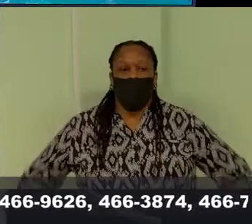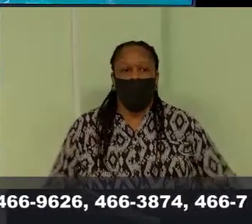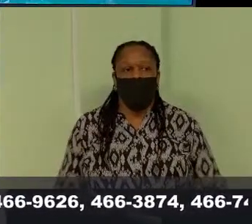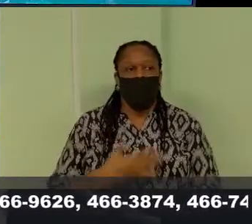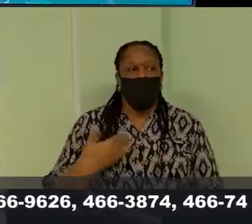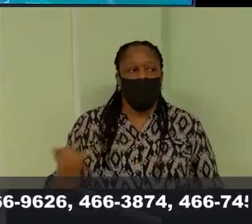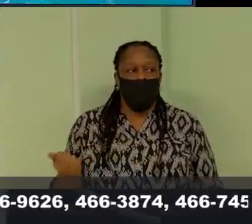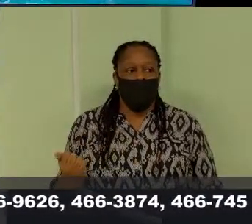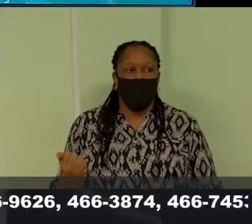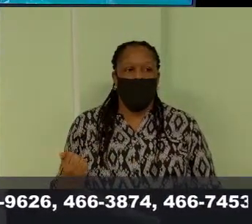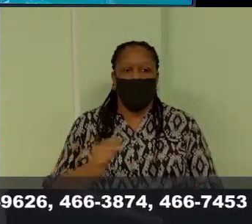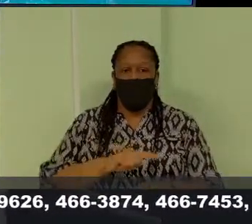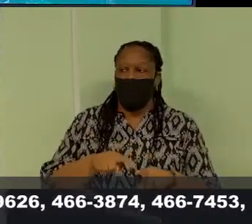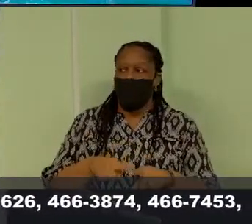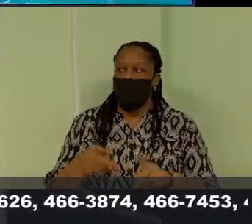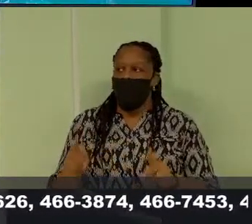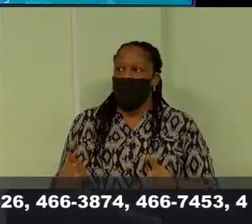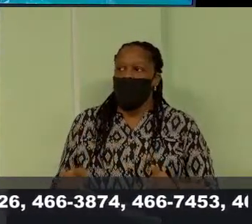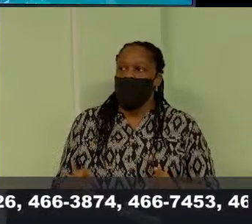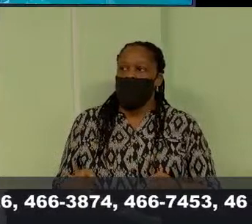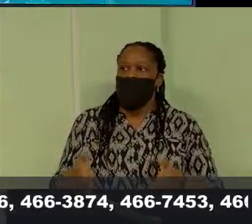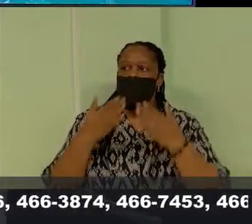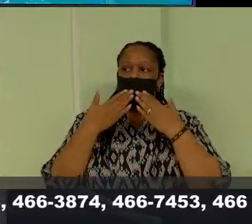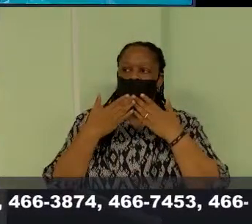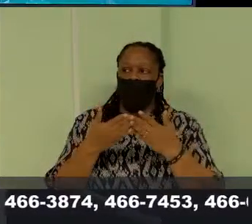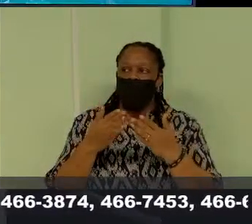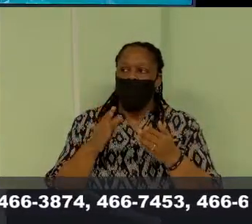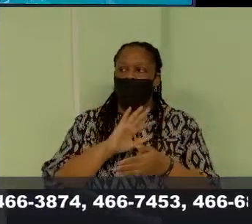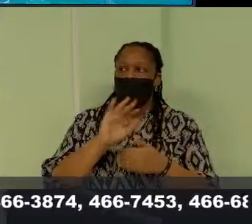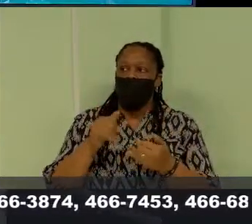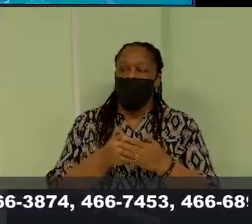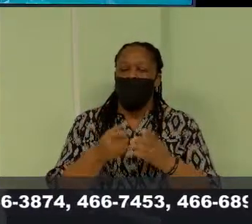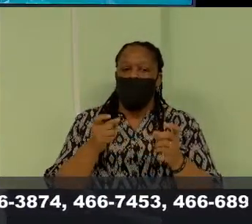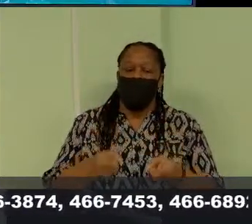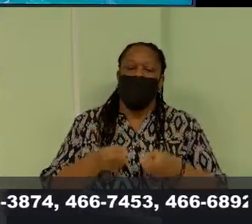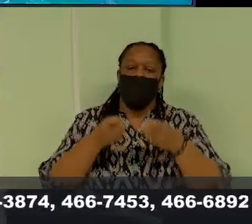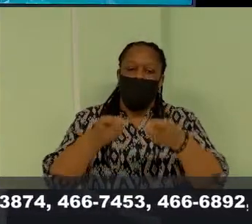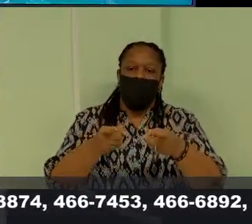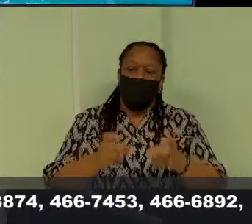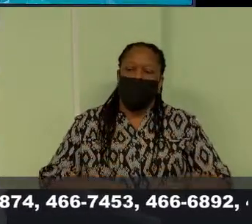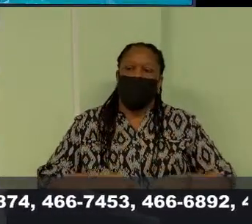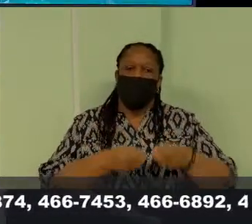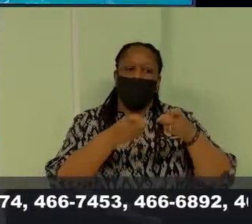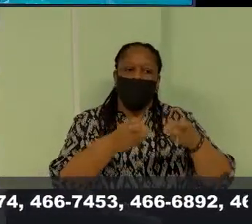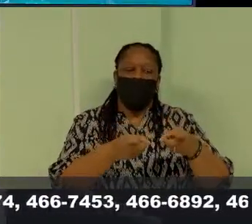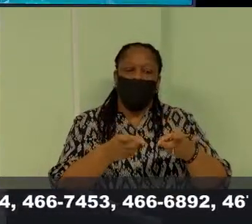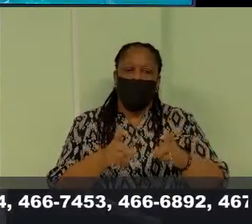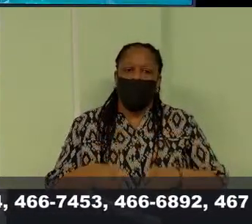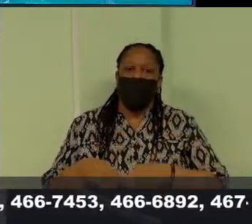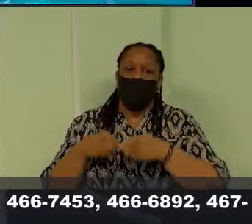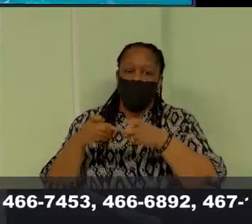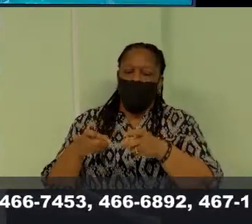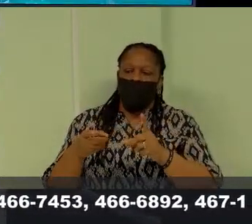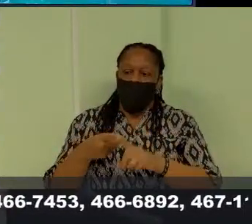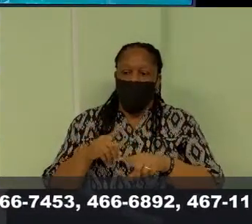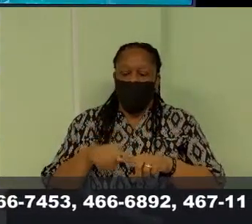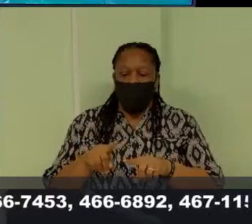NEOC. And of course, we continue to thank all those persons who donate to the Ministry of Health in